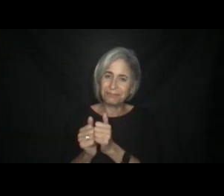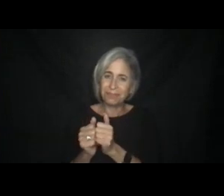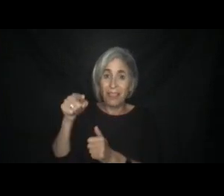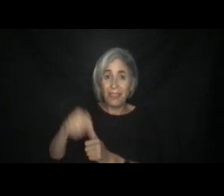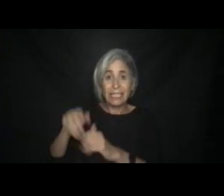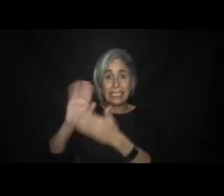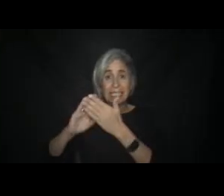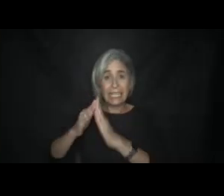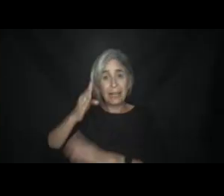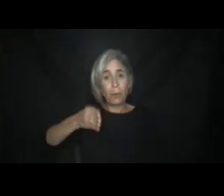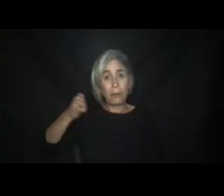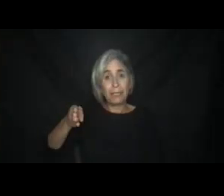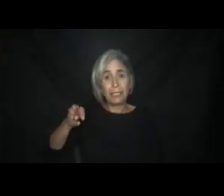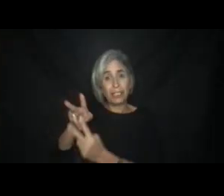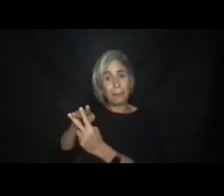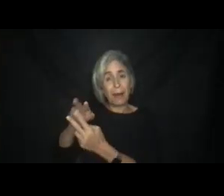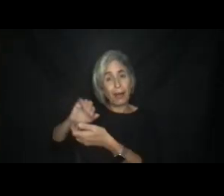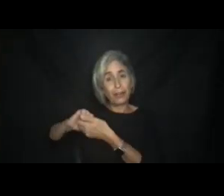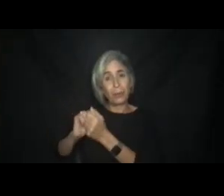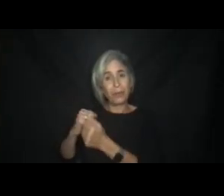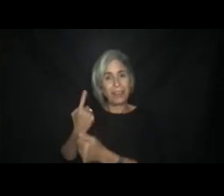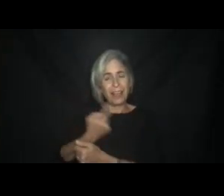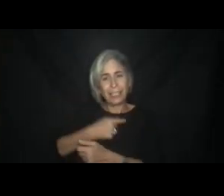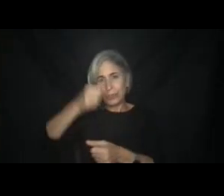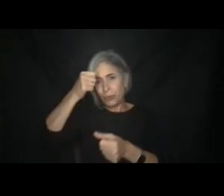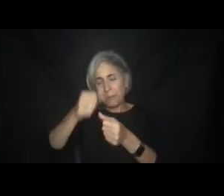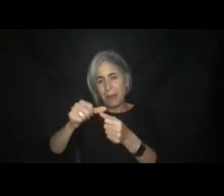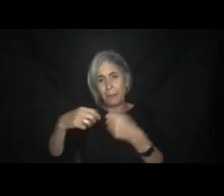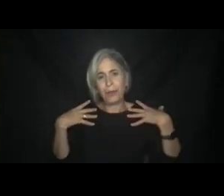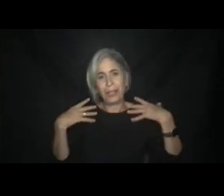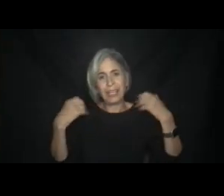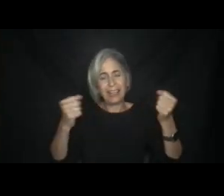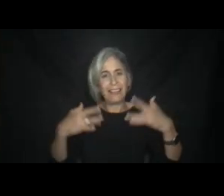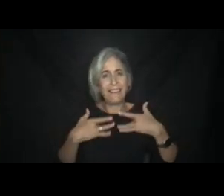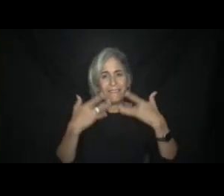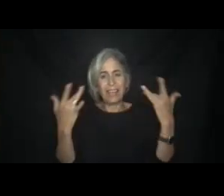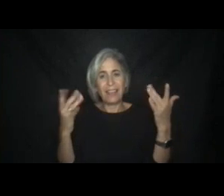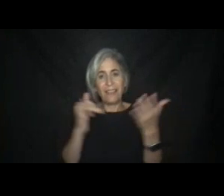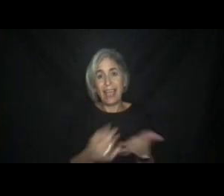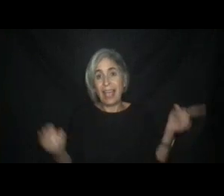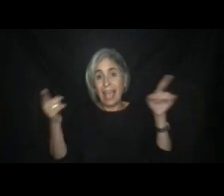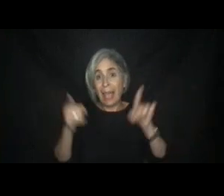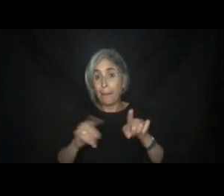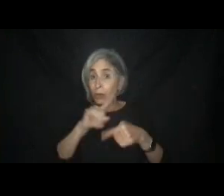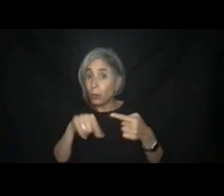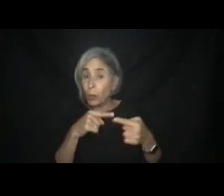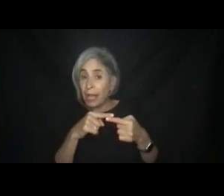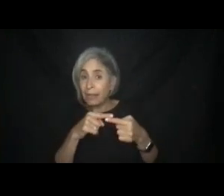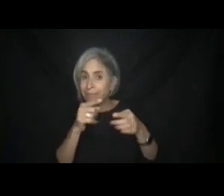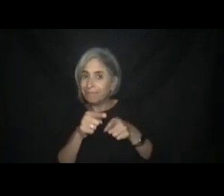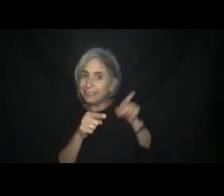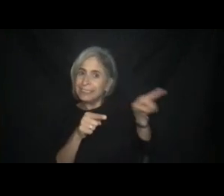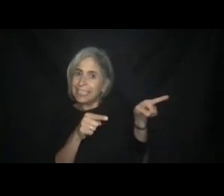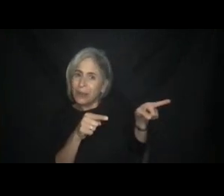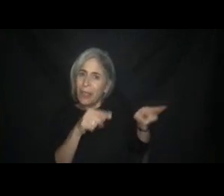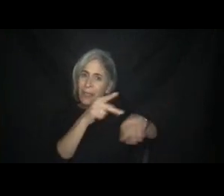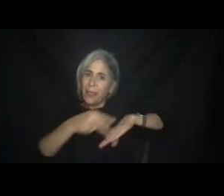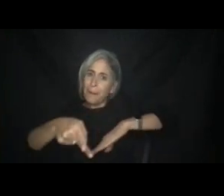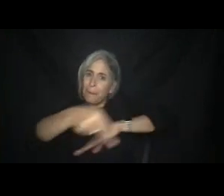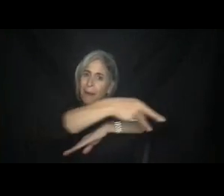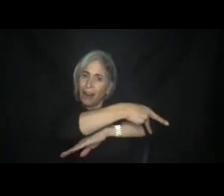is partnering with us for the Remembering and Healing Together event that will take place right next door at Centennial Park